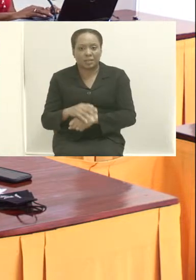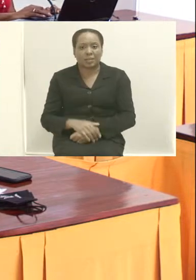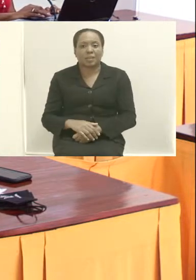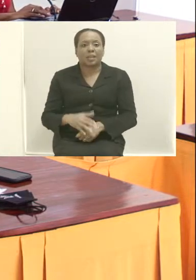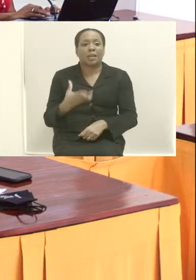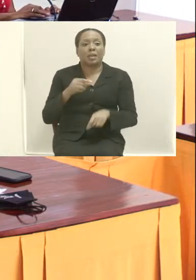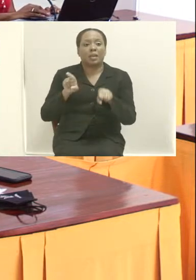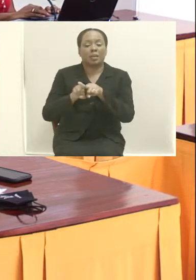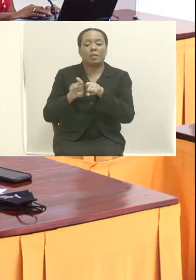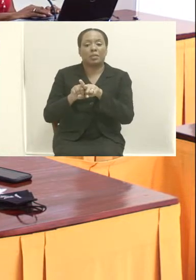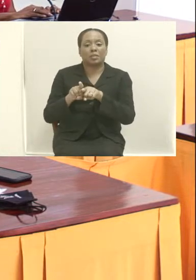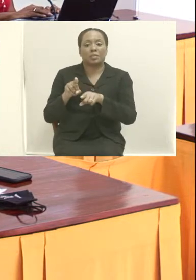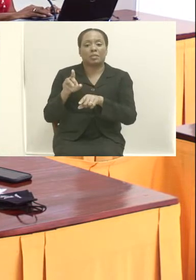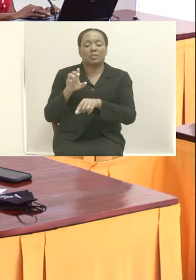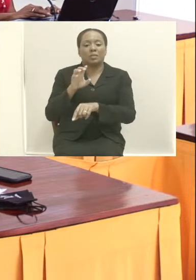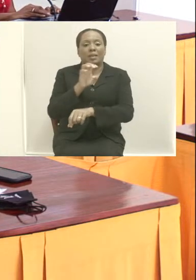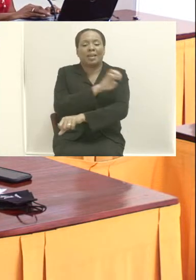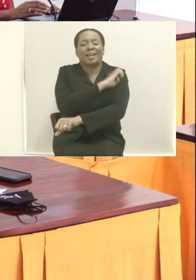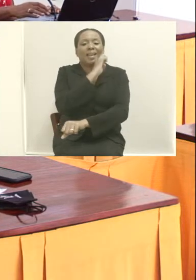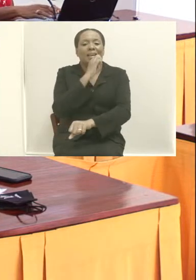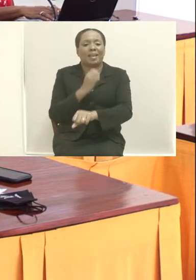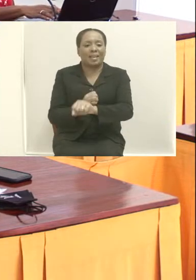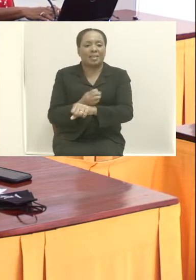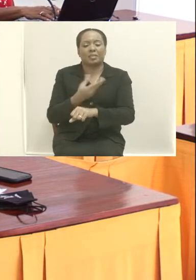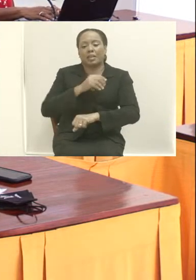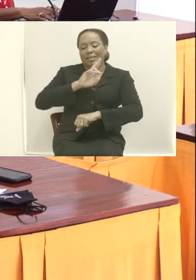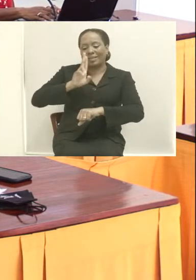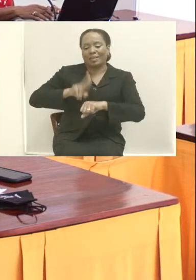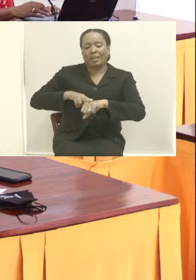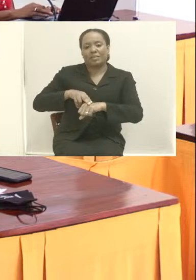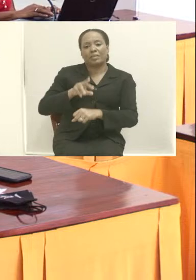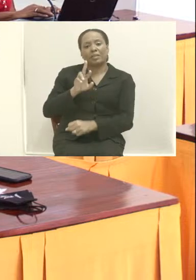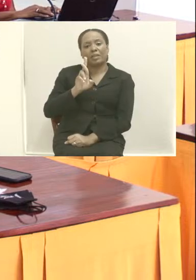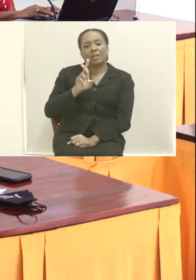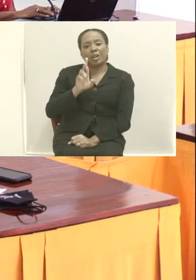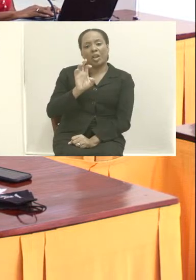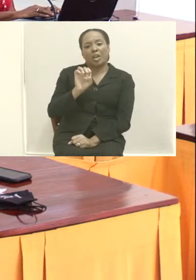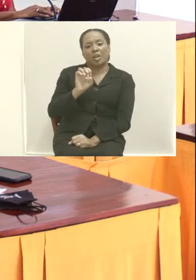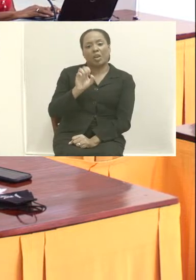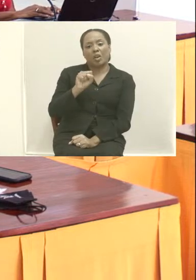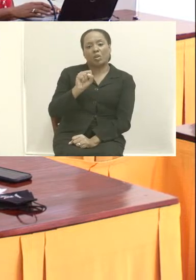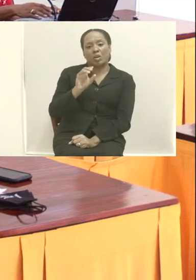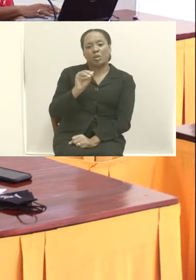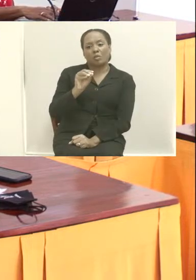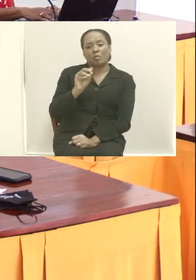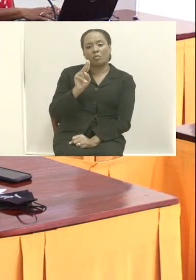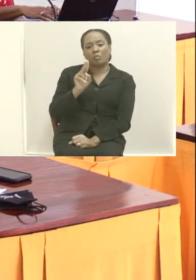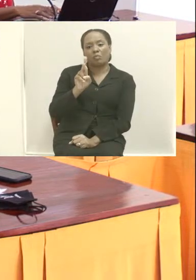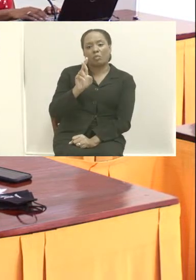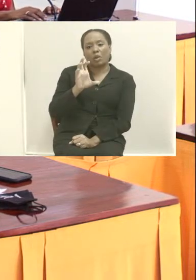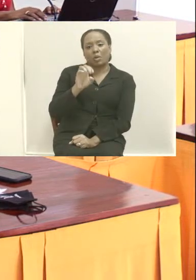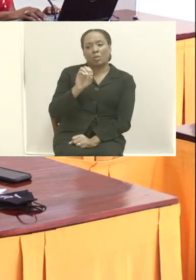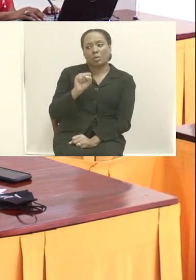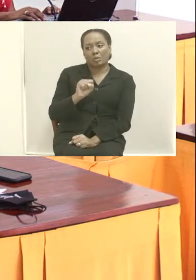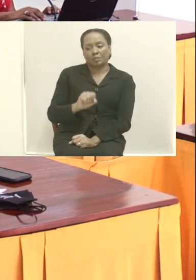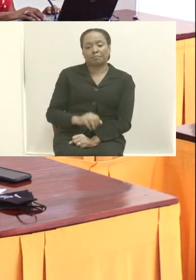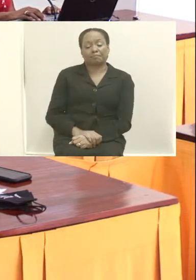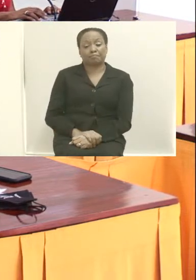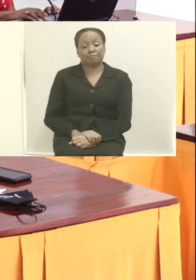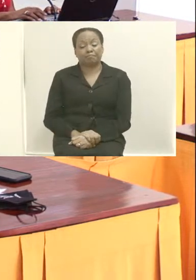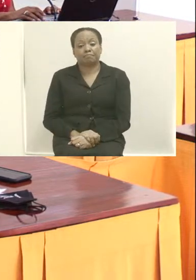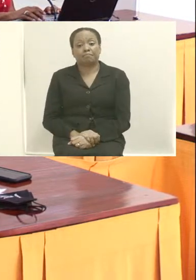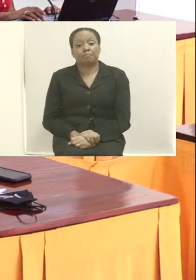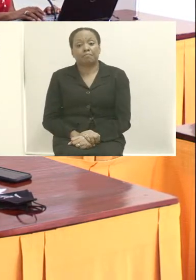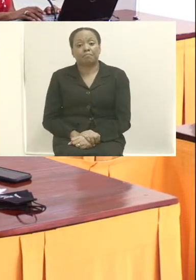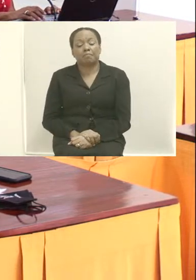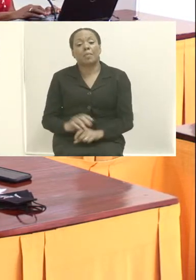and Natural Resources on the other. Clearly, ma'am, as a point of departure, what we have to do is to try our best to